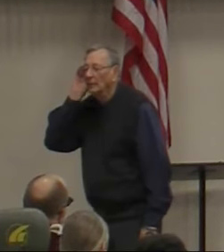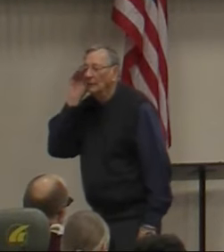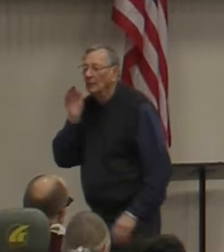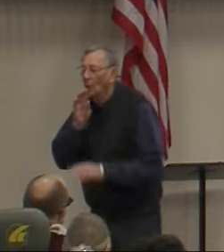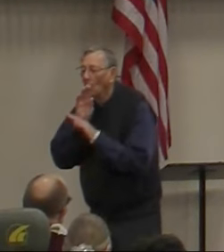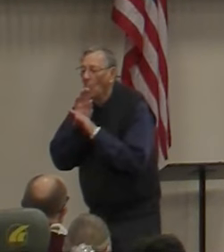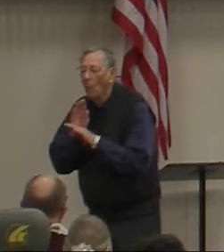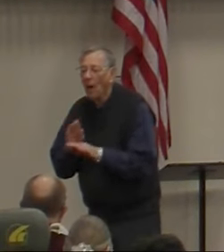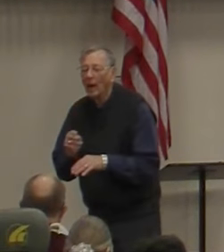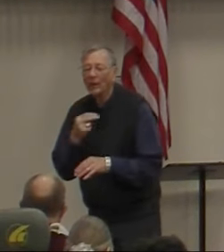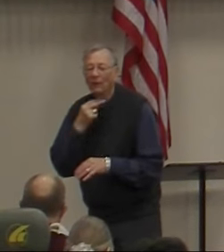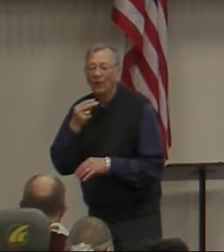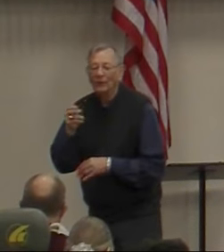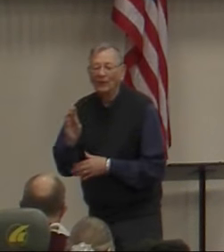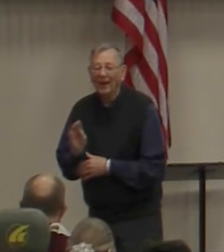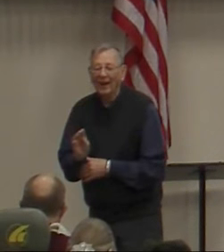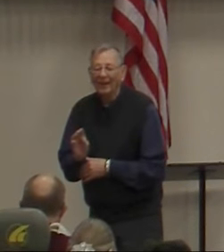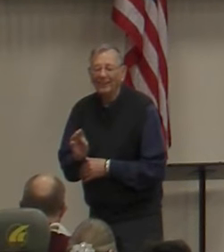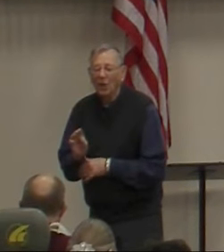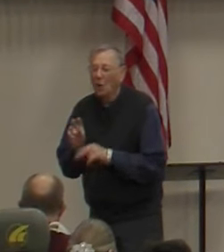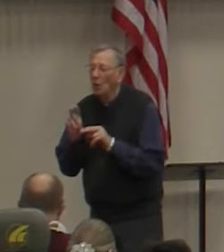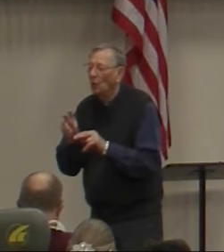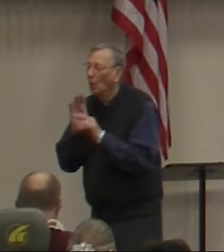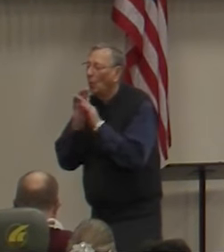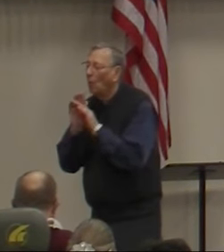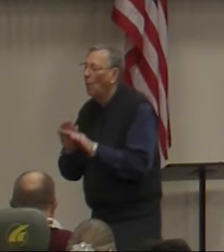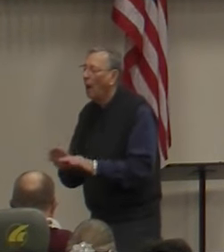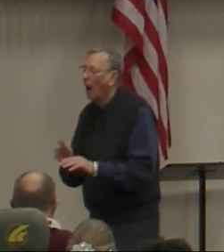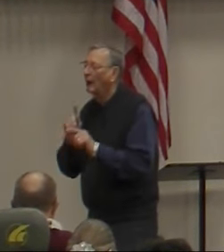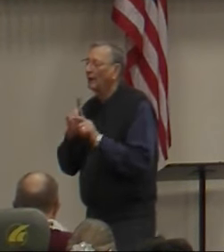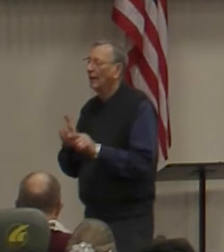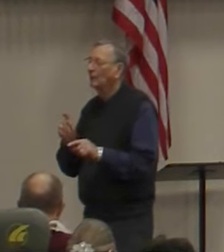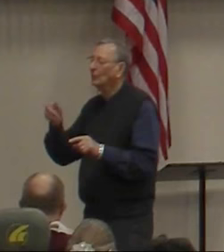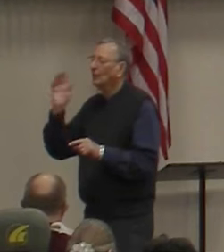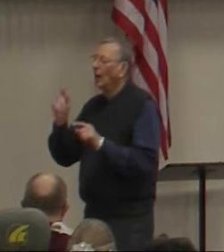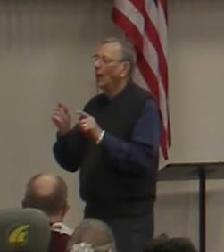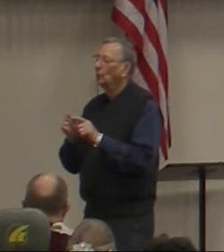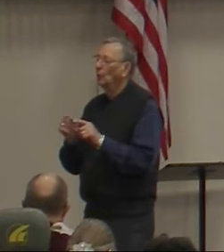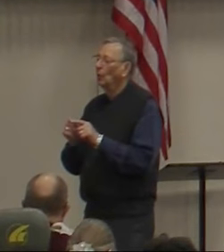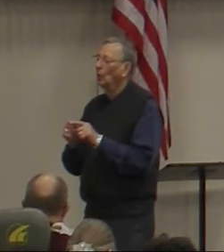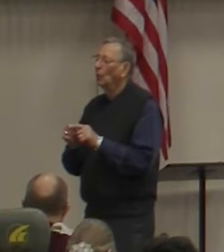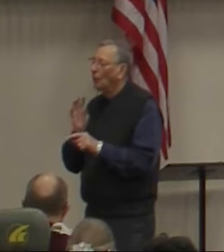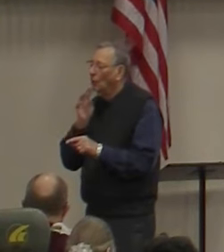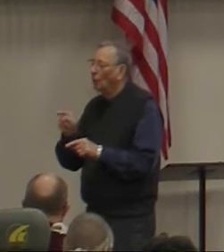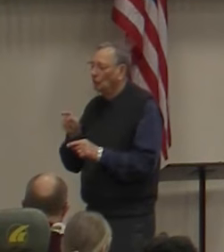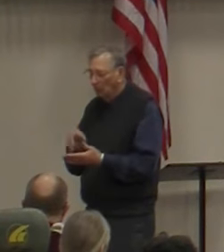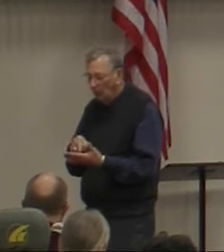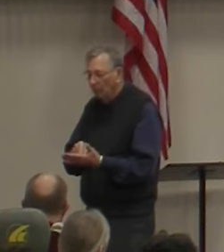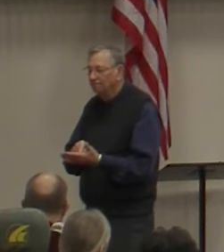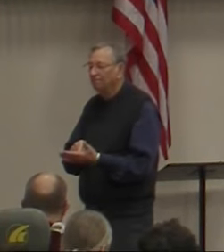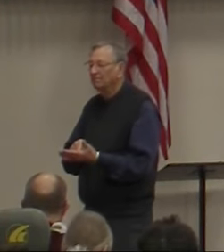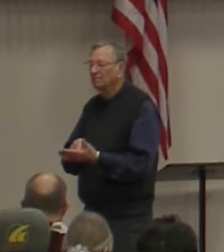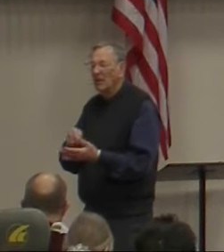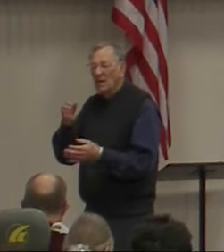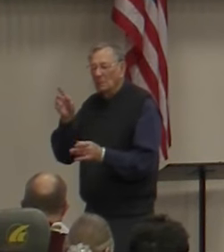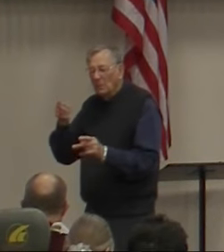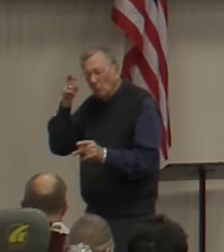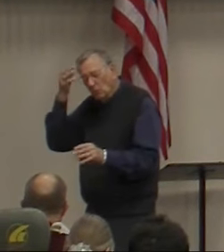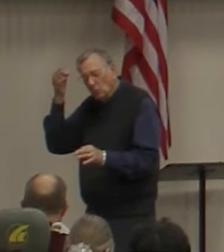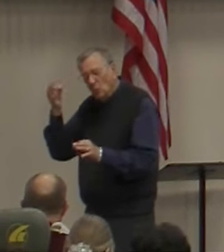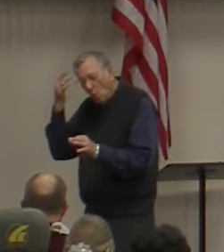voice. Look for the quiet answers that come from God's word, from faithful people who have studied the word of